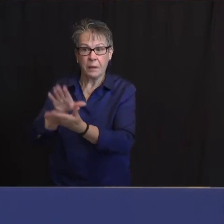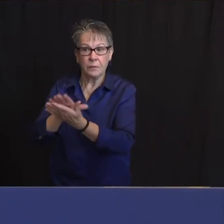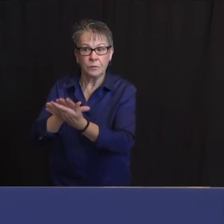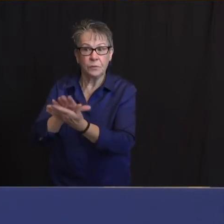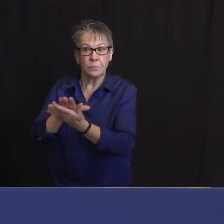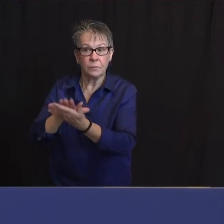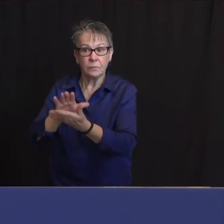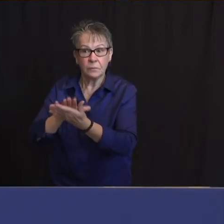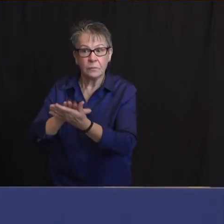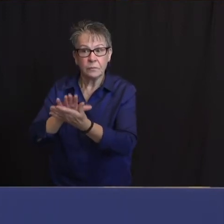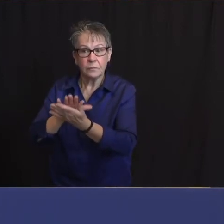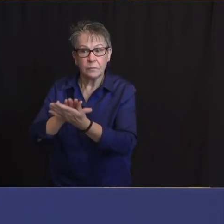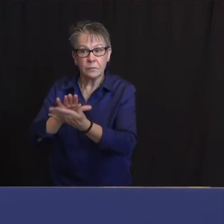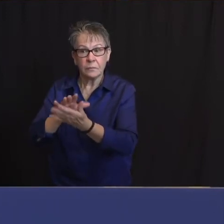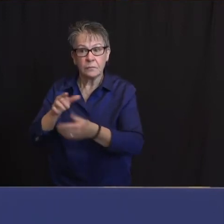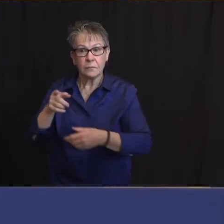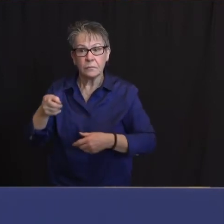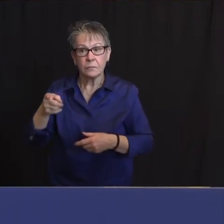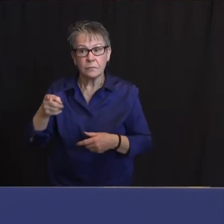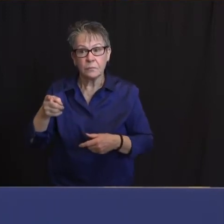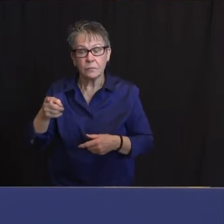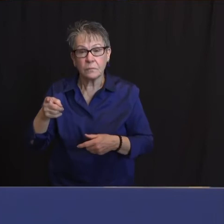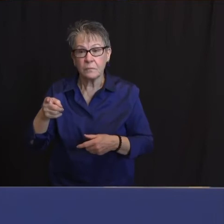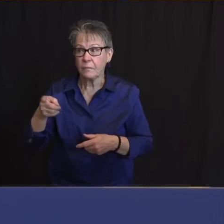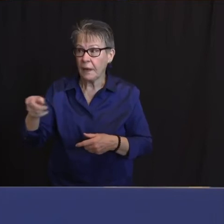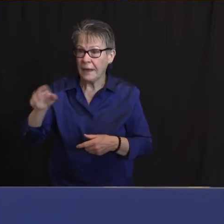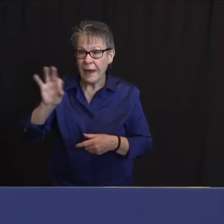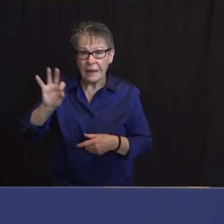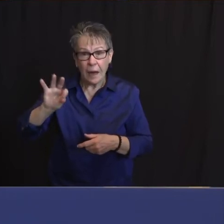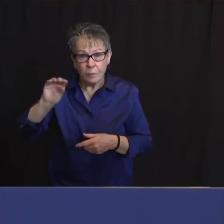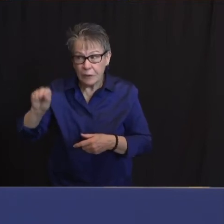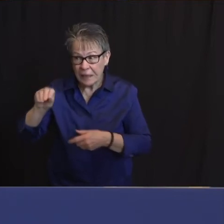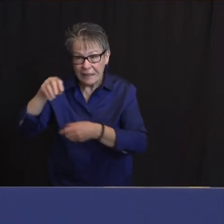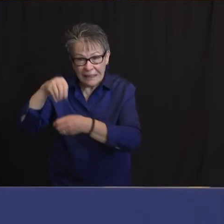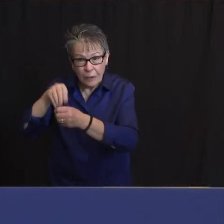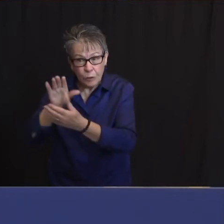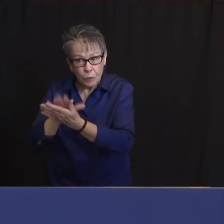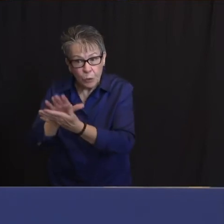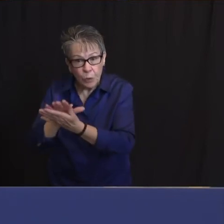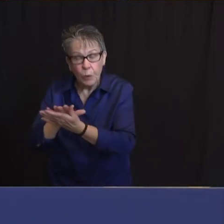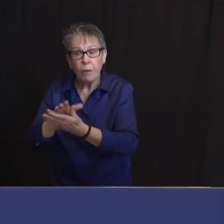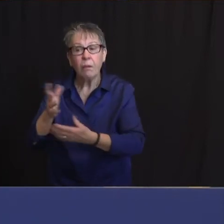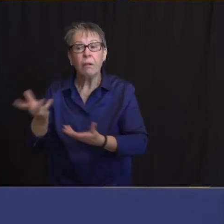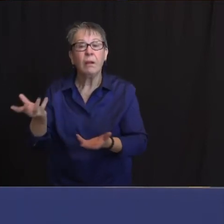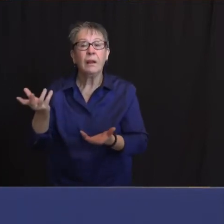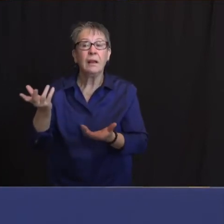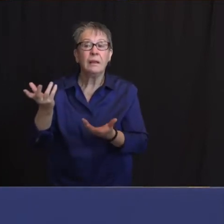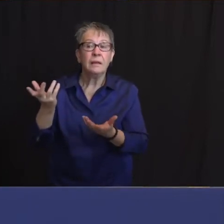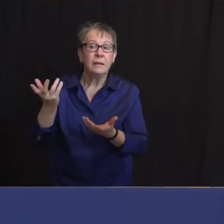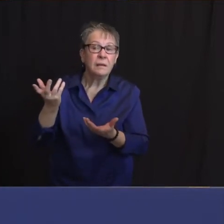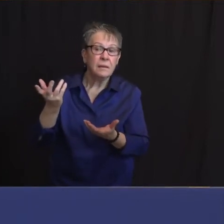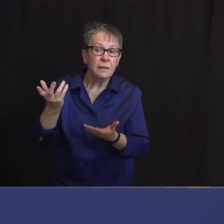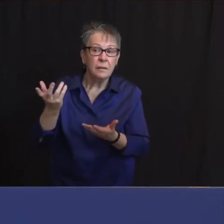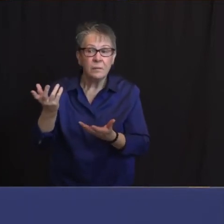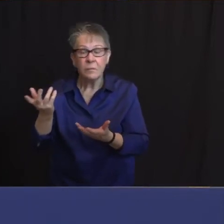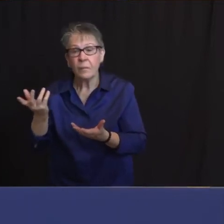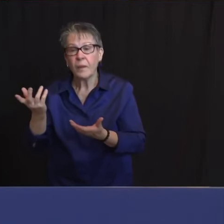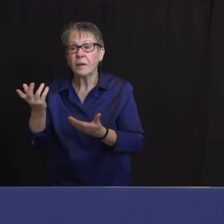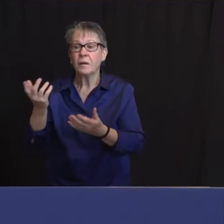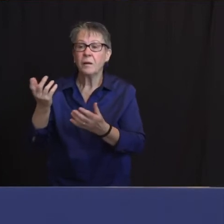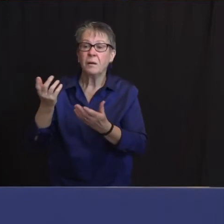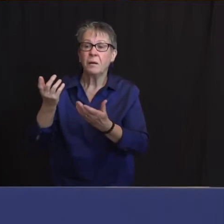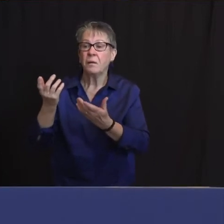I'm in a local healthcare reality, the chances are overwhelmingly, unless the hospital is in the area is on divert, that I'm going to